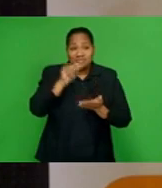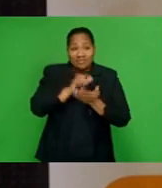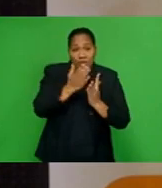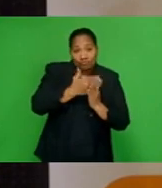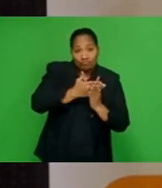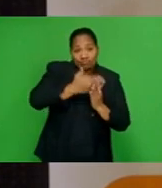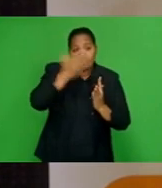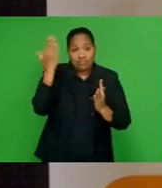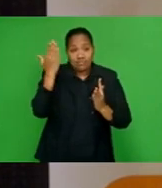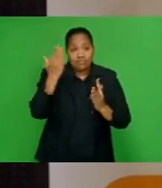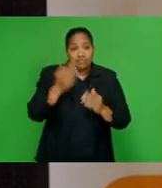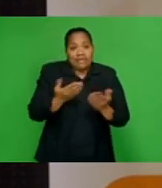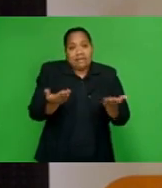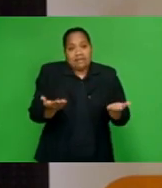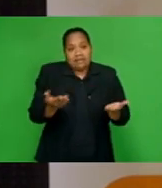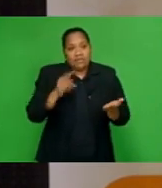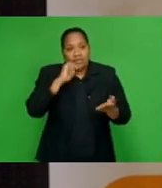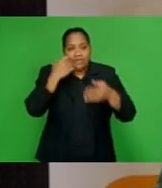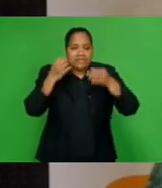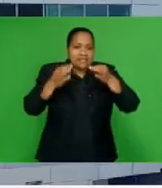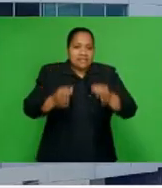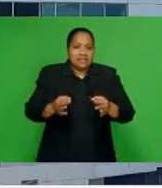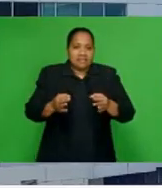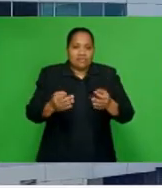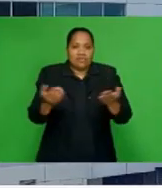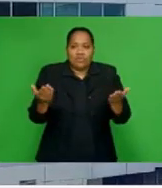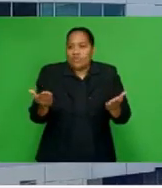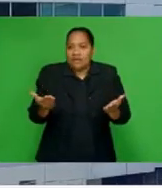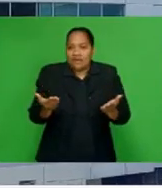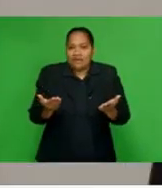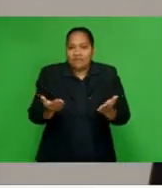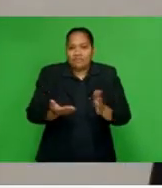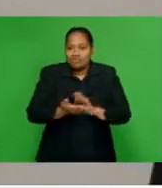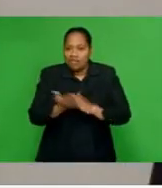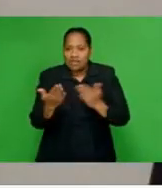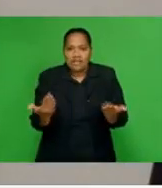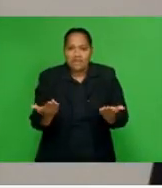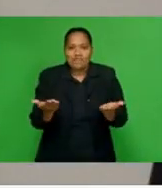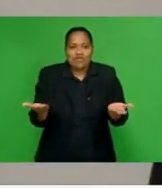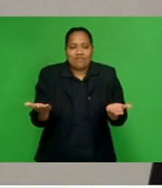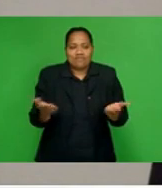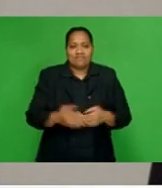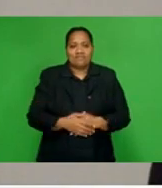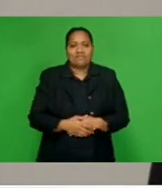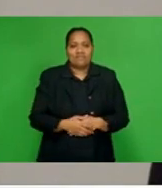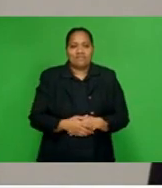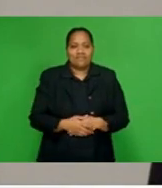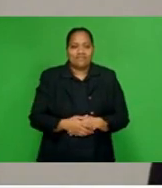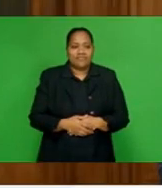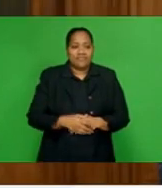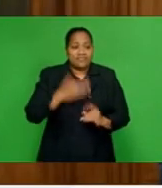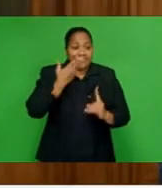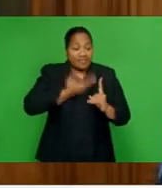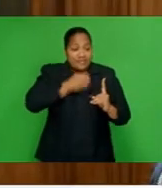be, that will decide in terms of where we end up. Association of Banks President Sod Minam says the